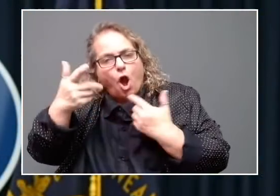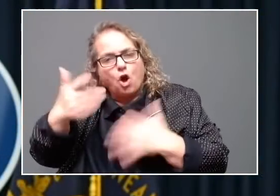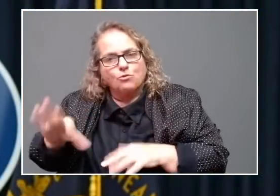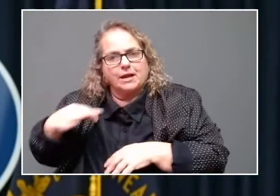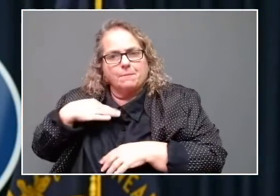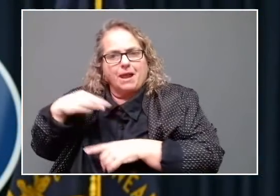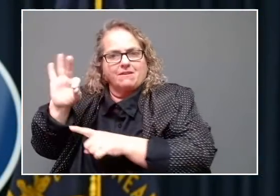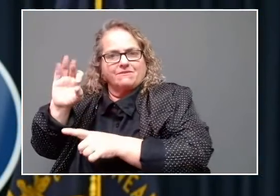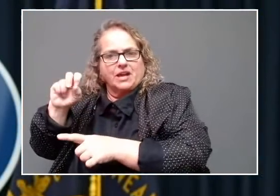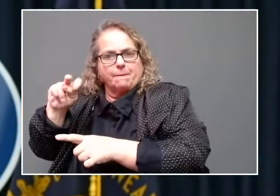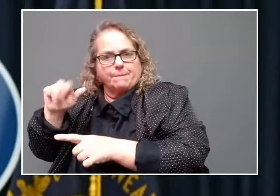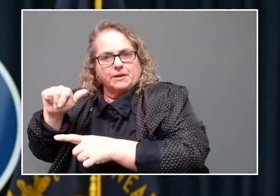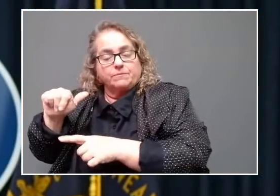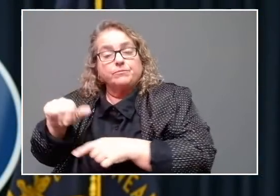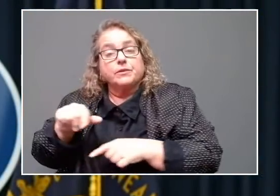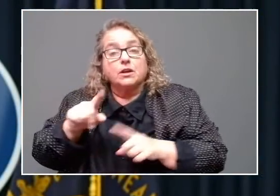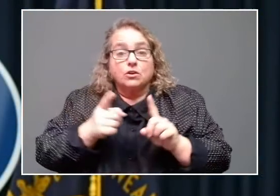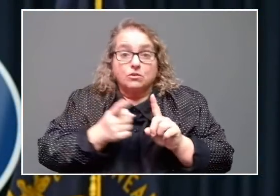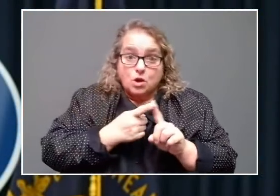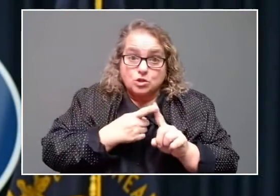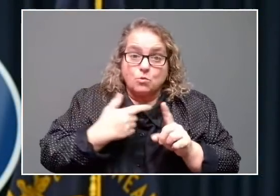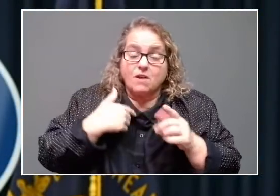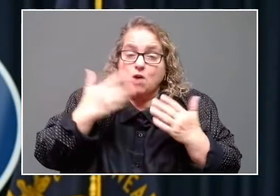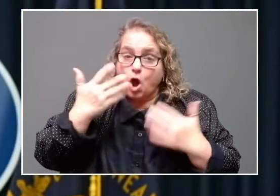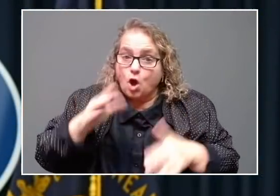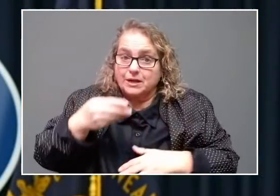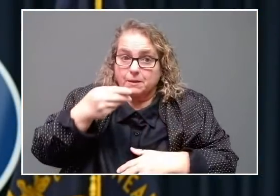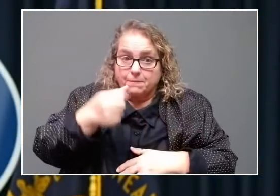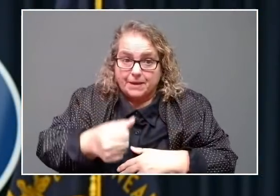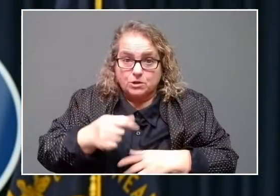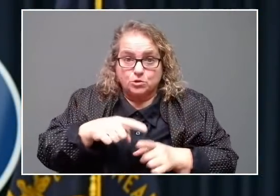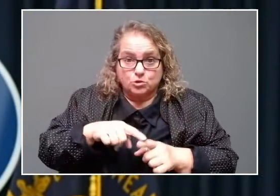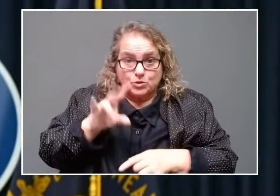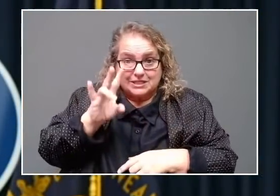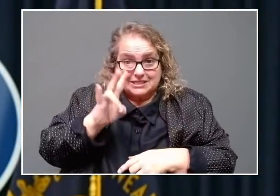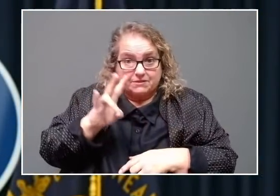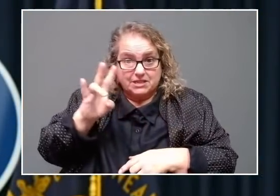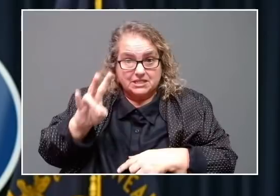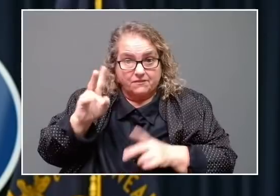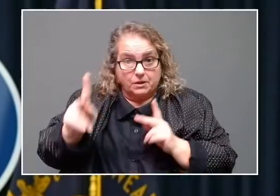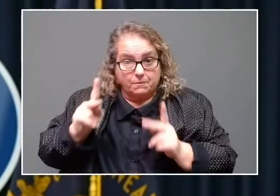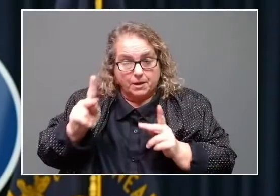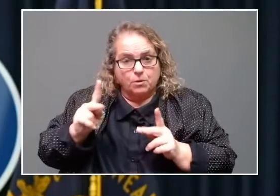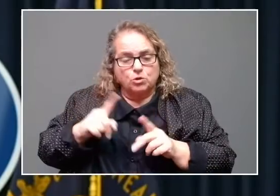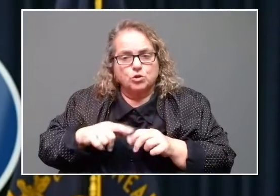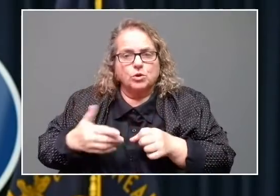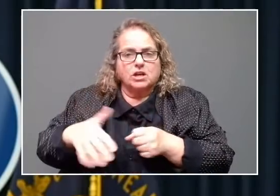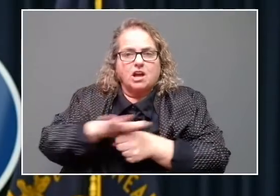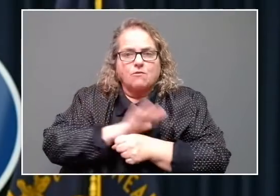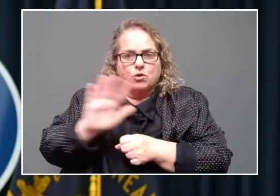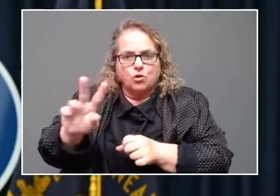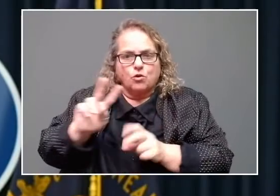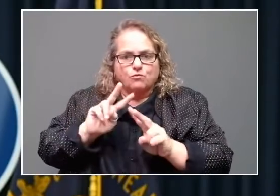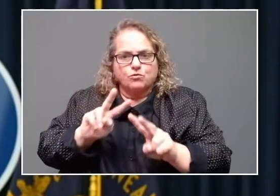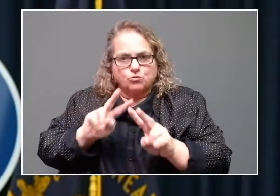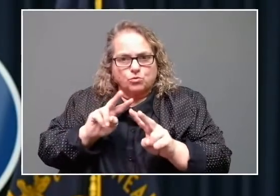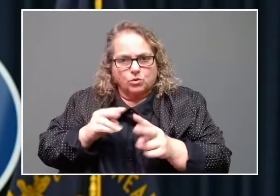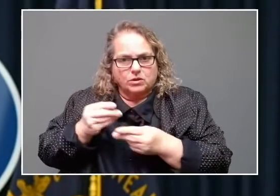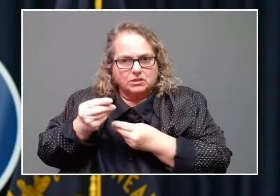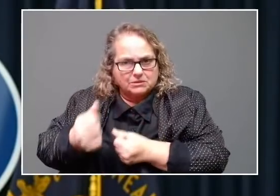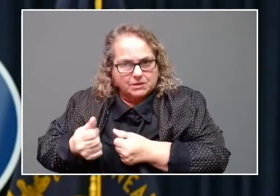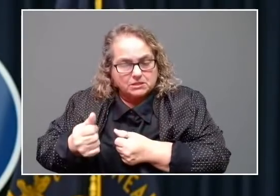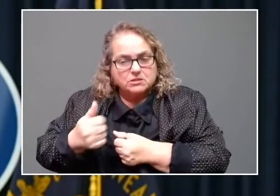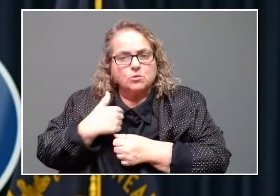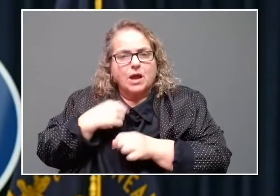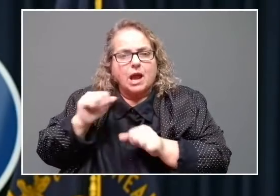lost a loved one, 77 Kentuckians that have been lost, to cover funeral expenses. We were able to reach out directly,